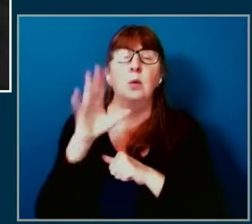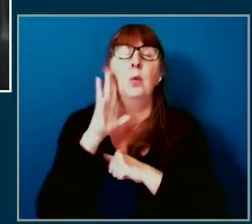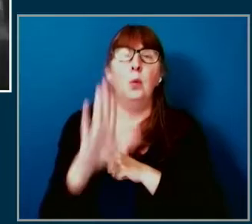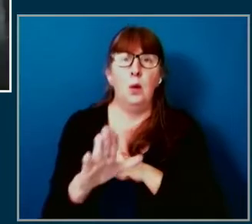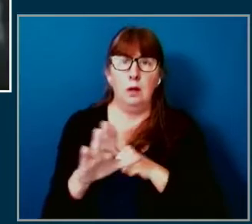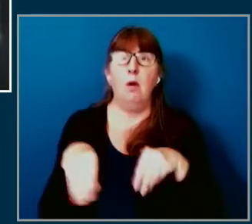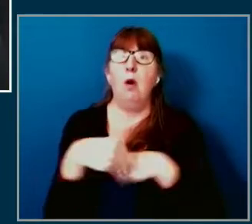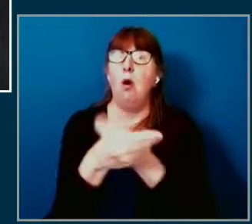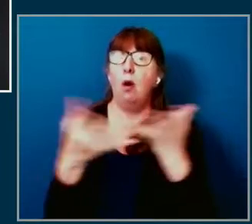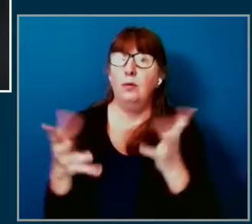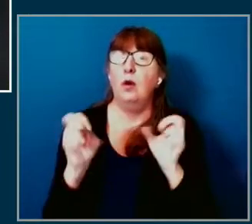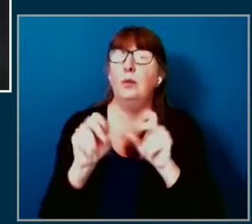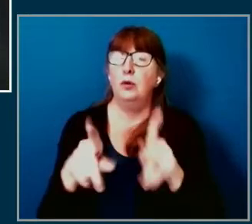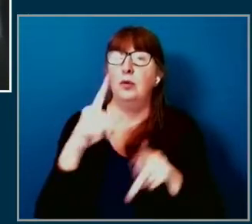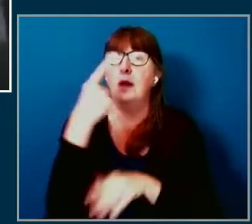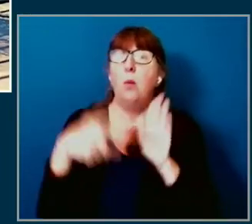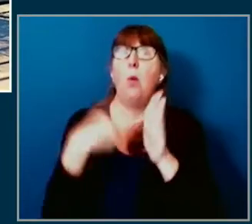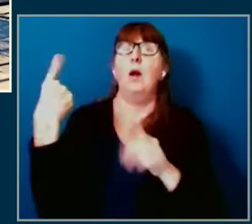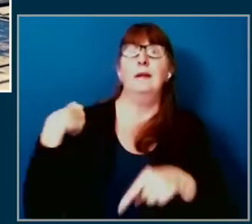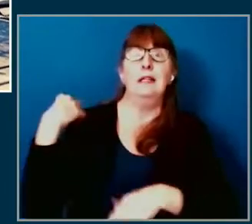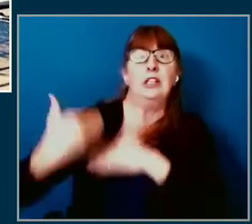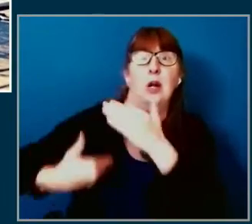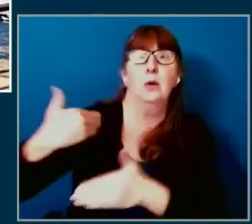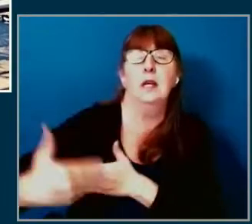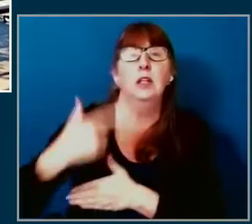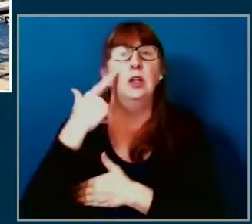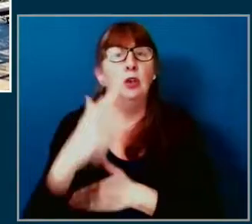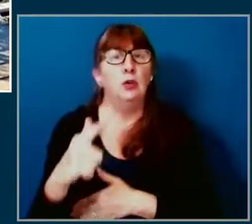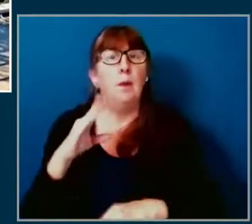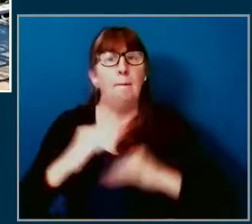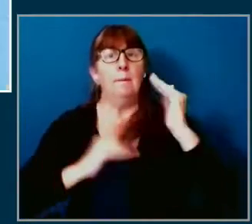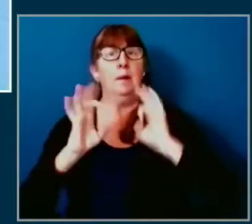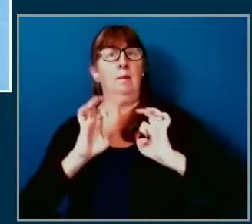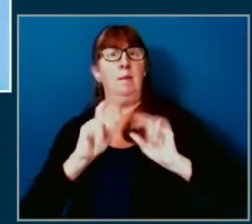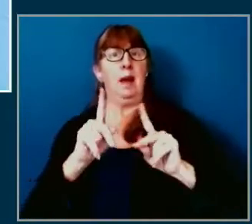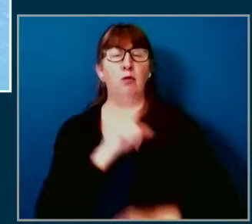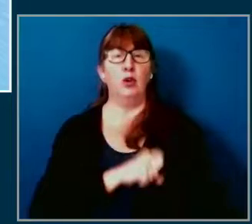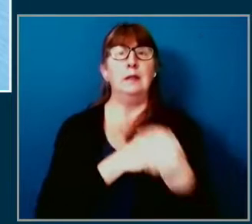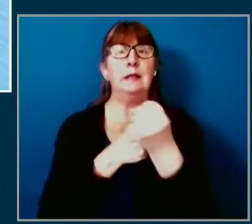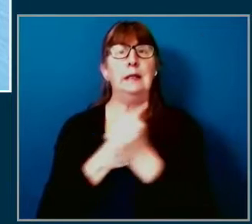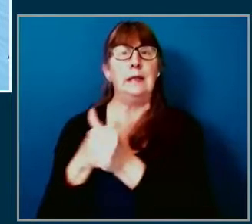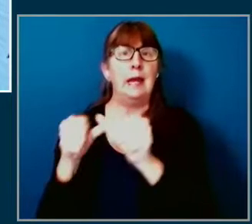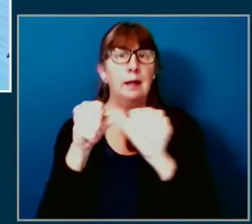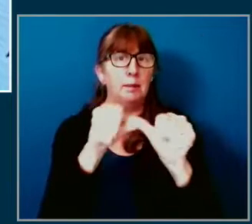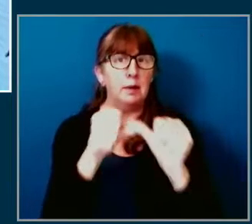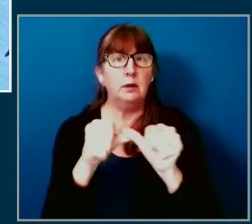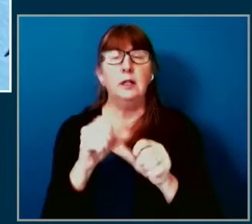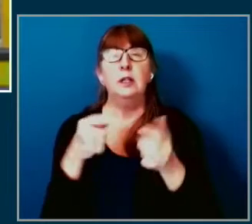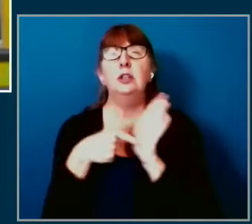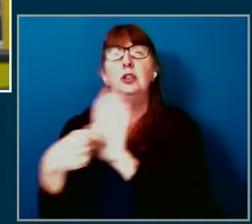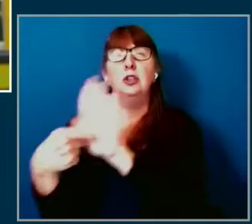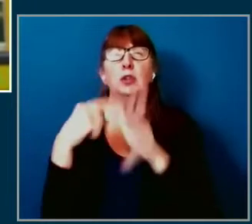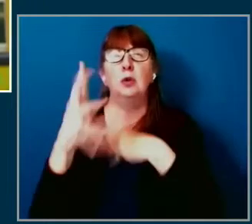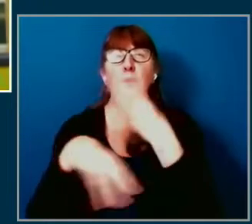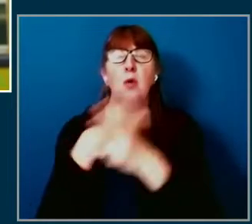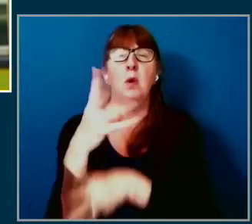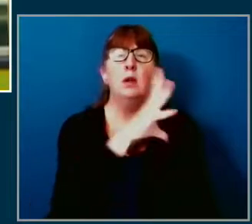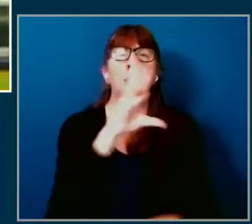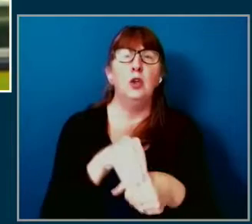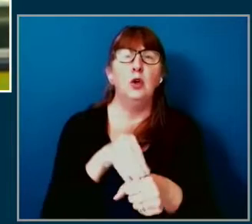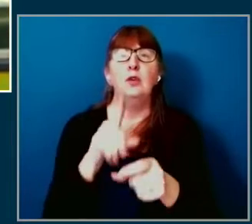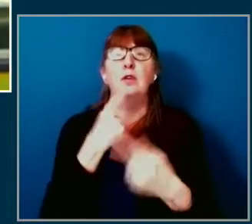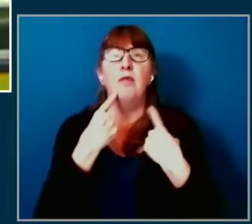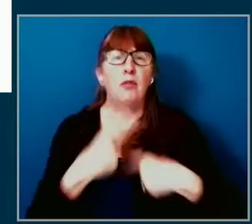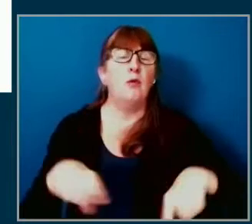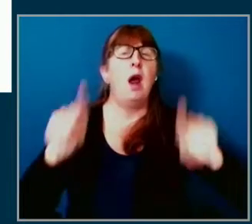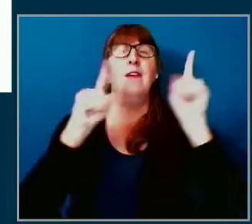to build back more sustainably and show the world what an inclusive, thriving, clean energy future can look